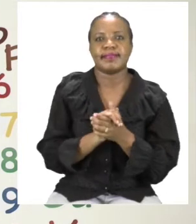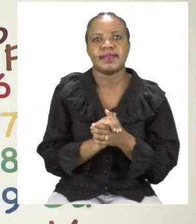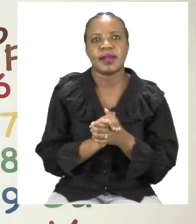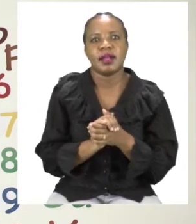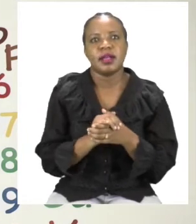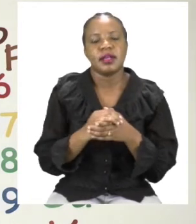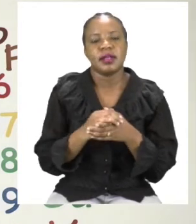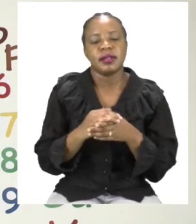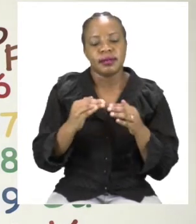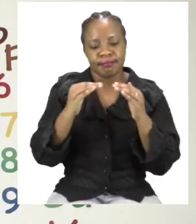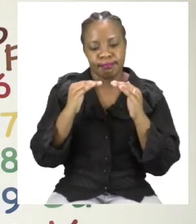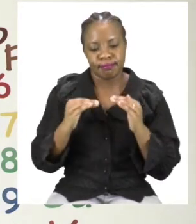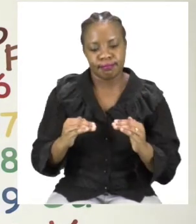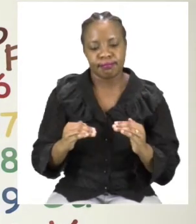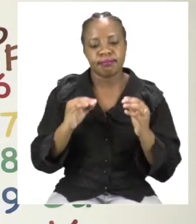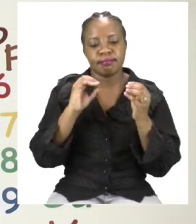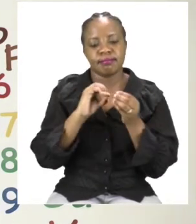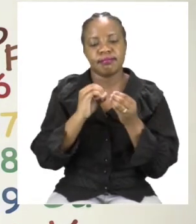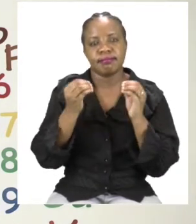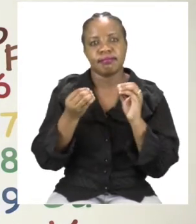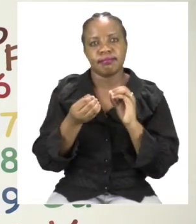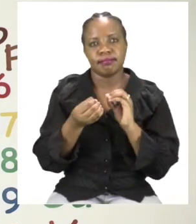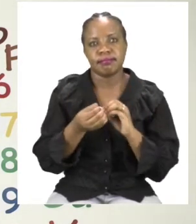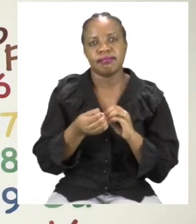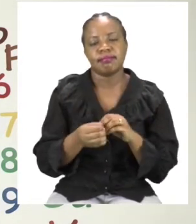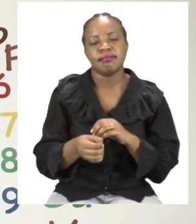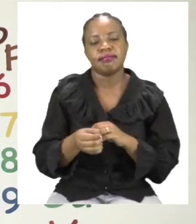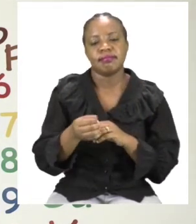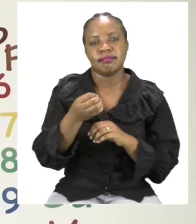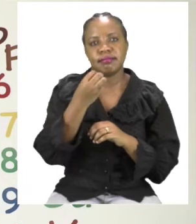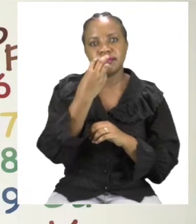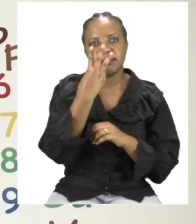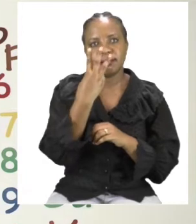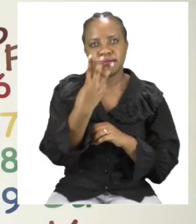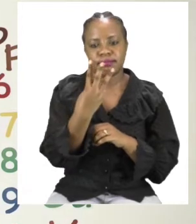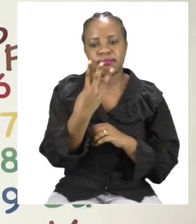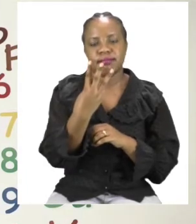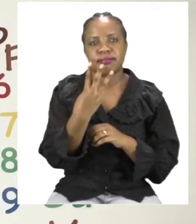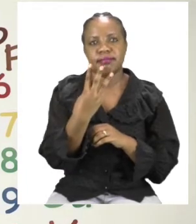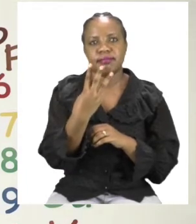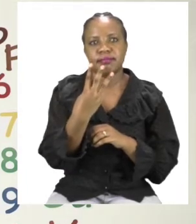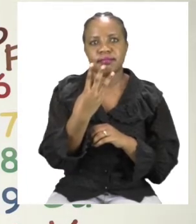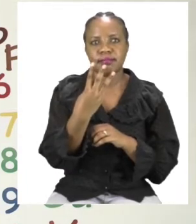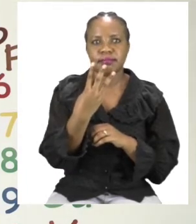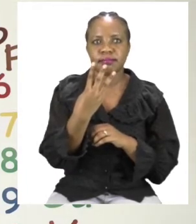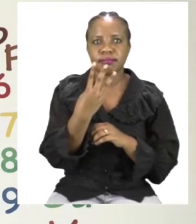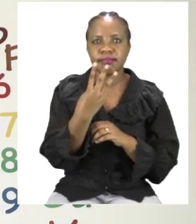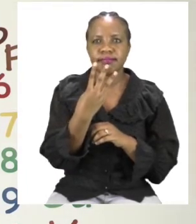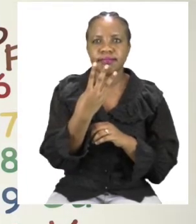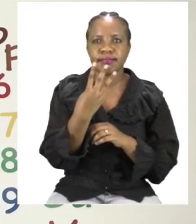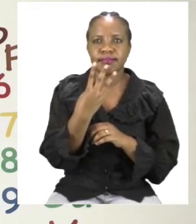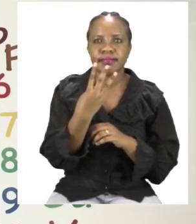3. On number 3 in our booklet, we can see that we have